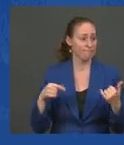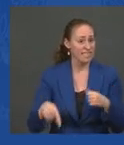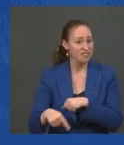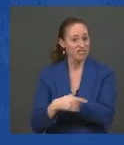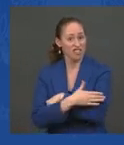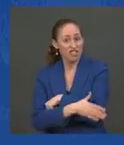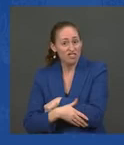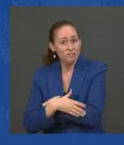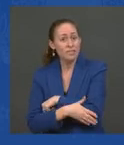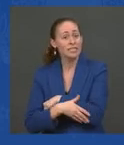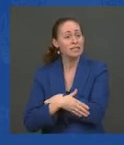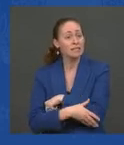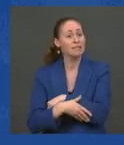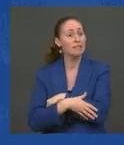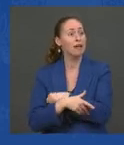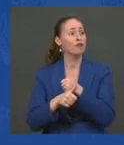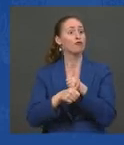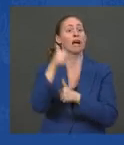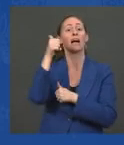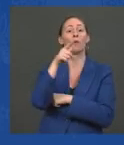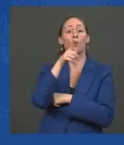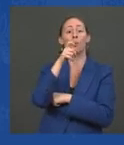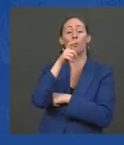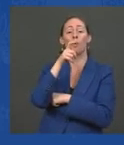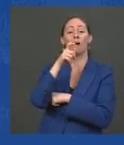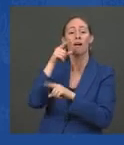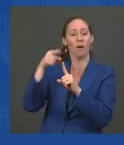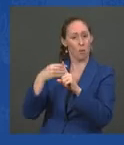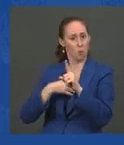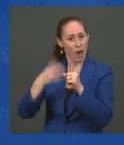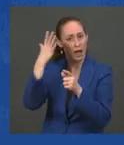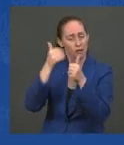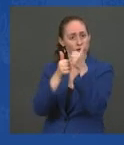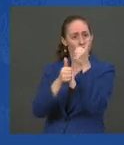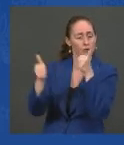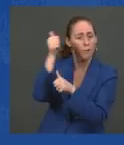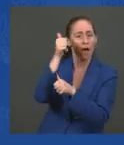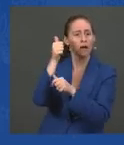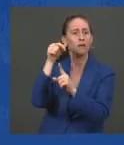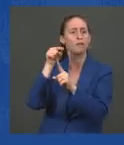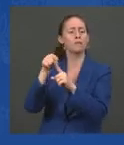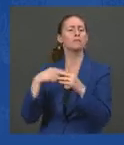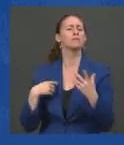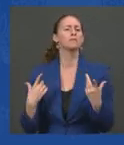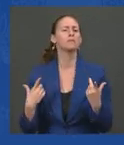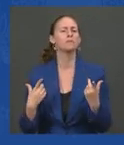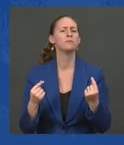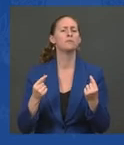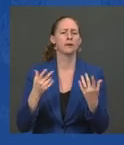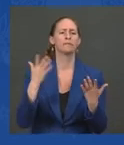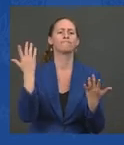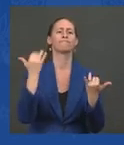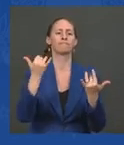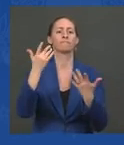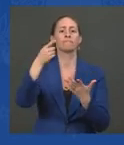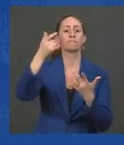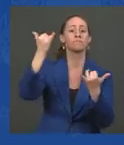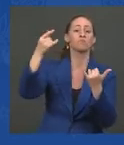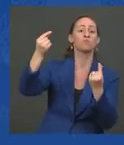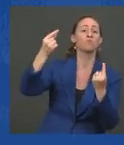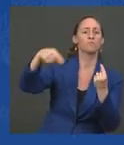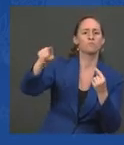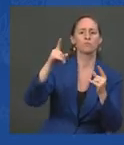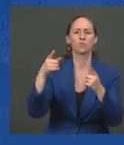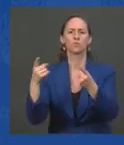supremacy. We're doing so by taking action to reduce online radicalism and recruitment to violence. We're also